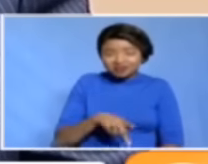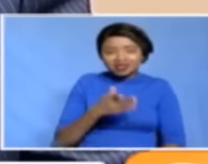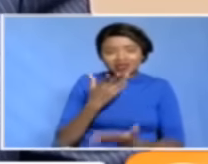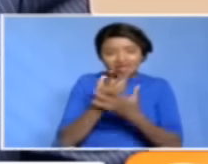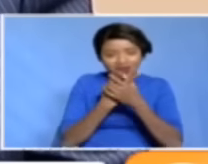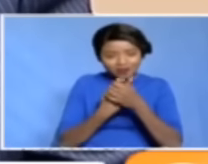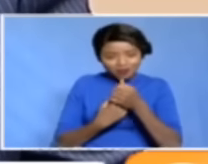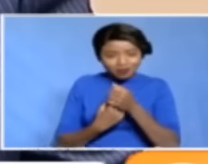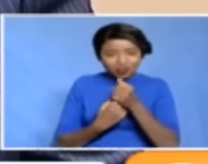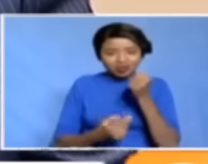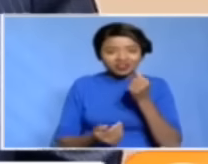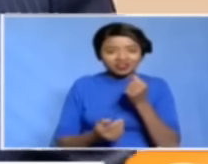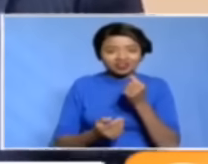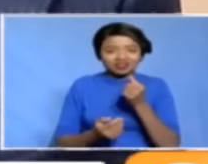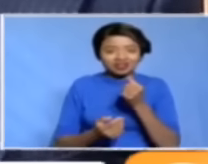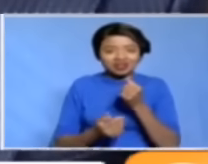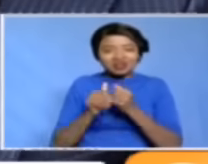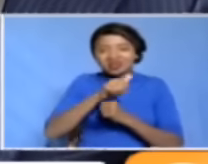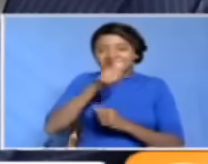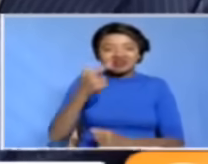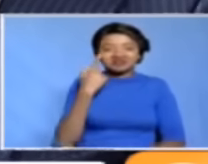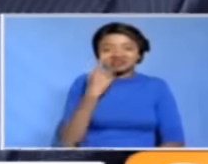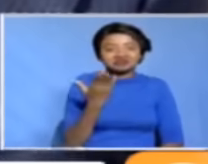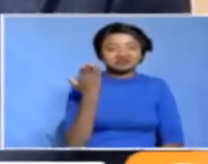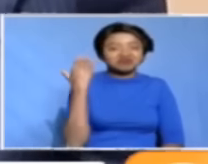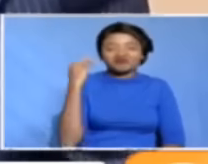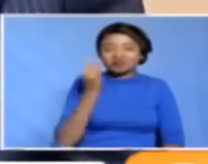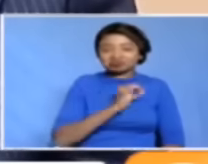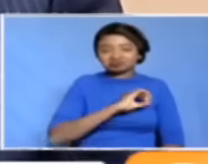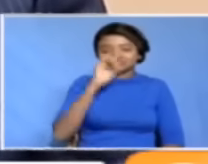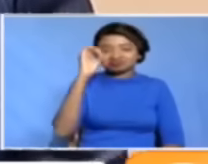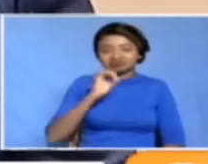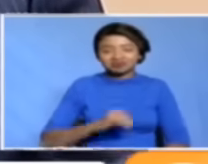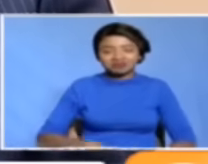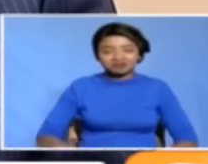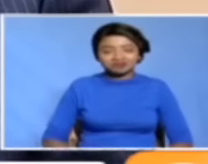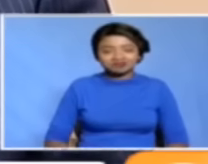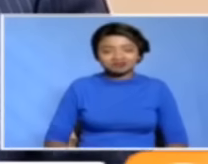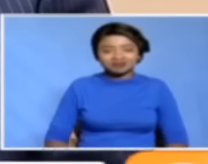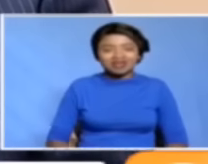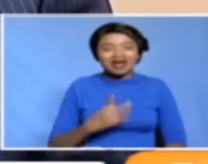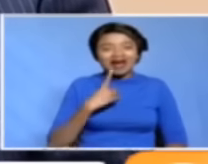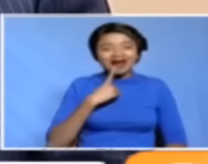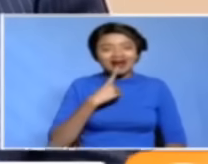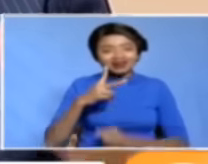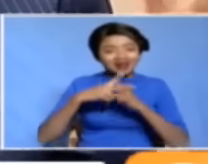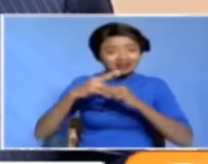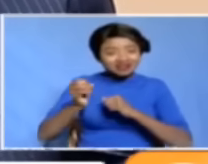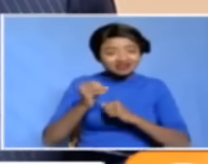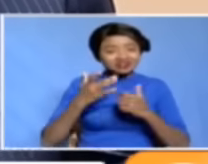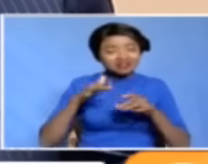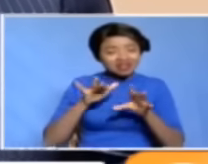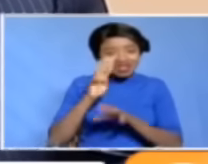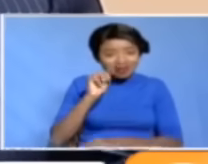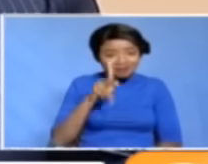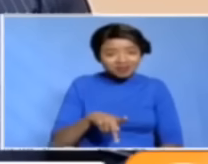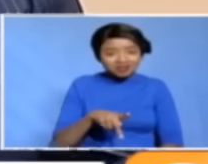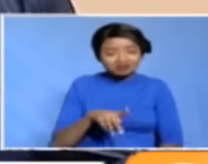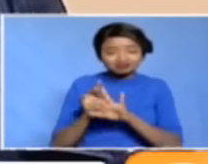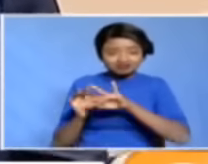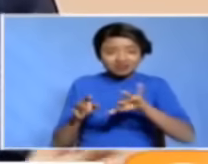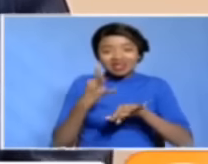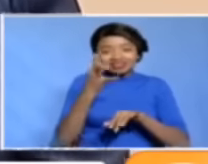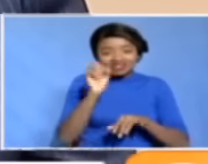seen in the history of Kenya. It was only seen during the KANU era. 170 members of parliament, over